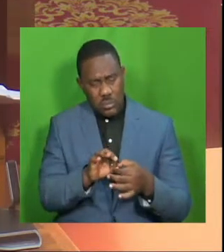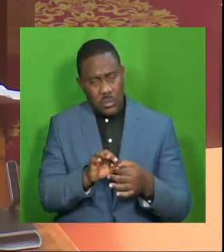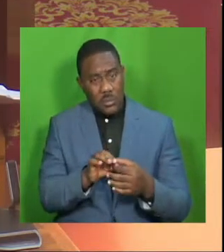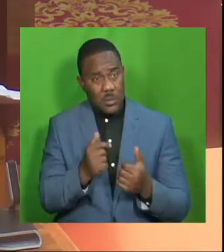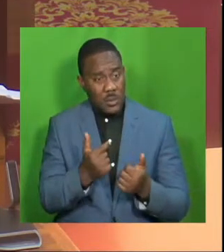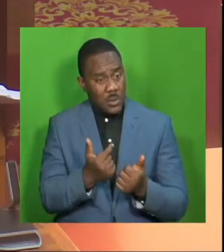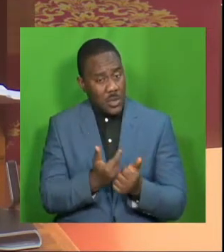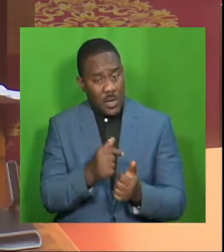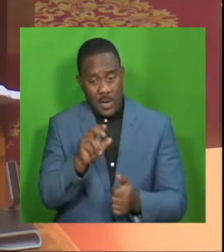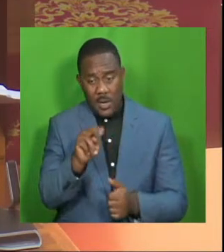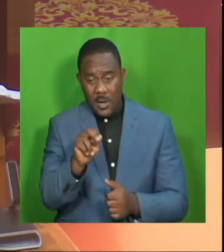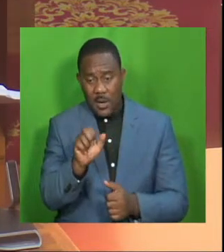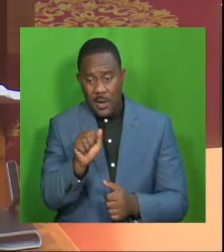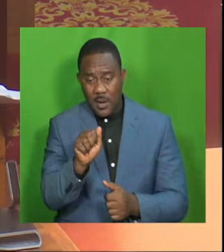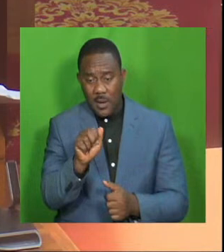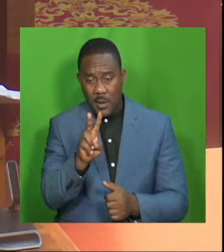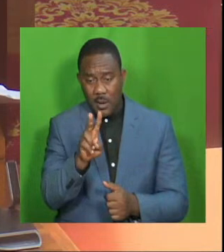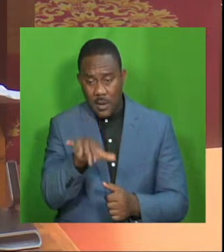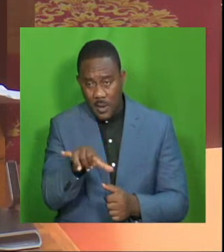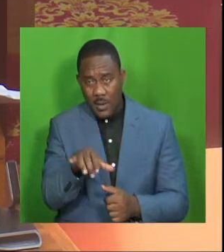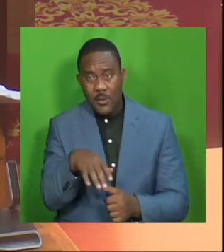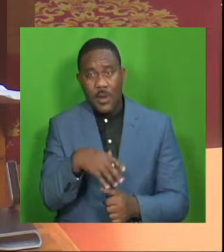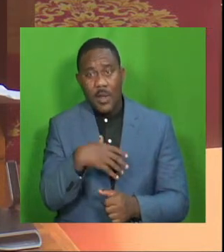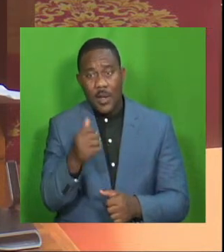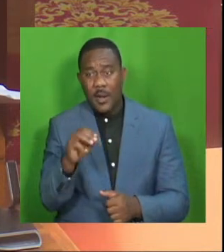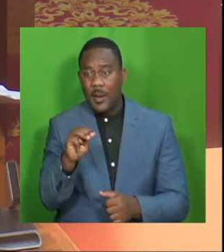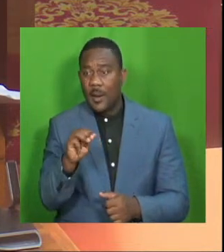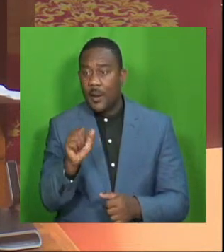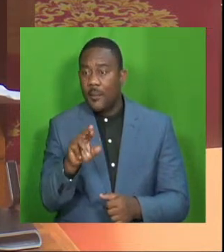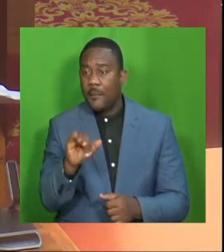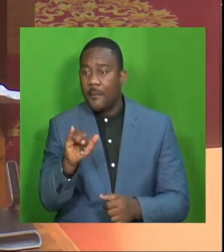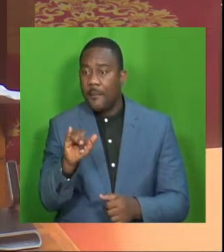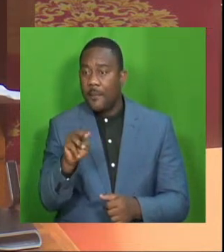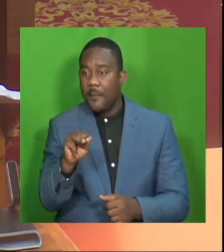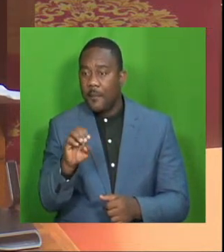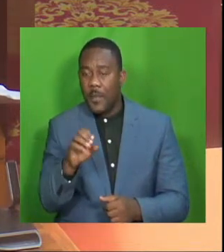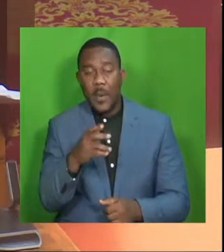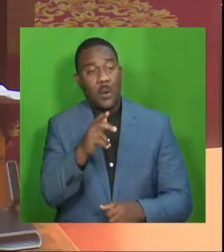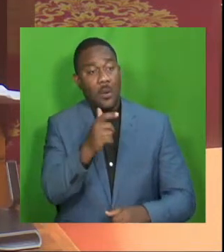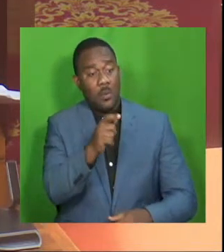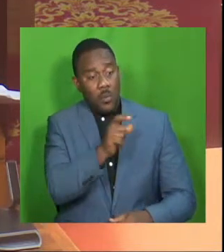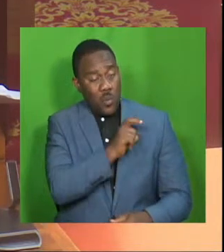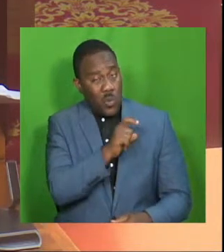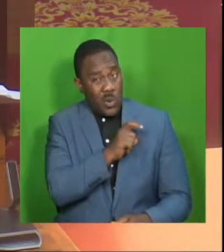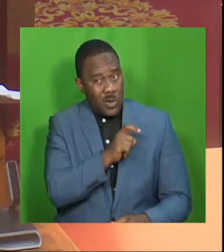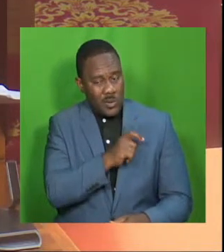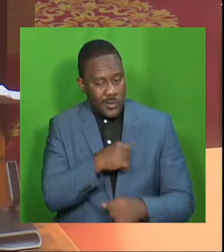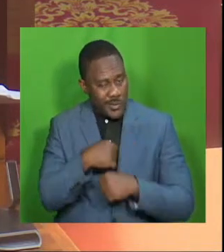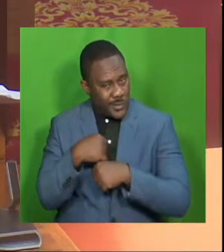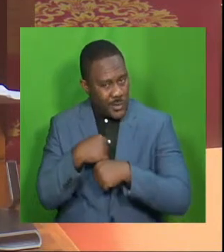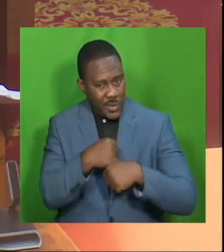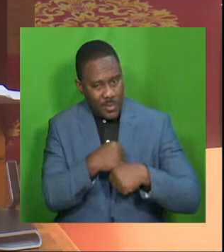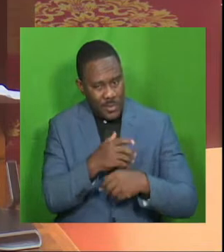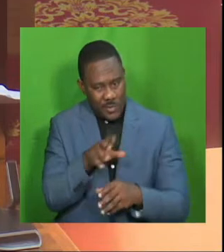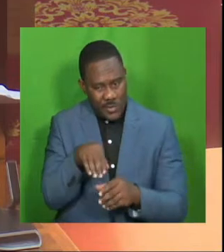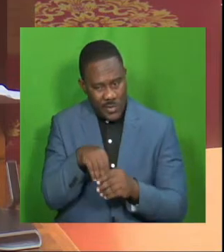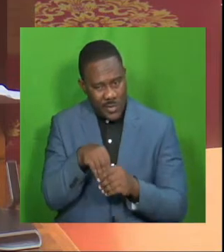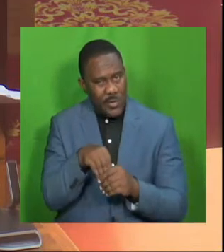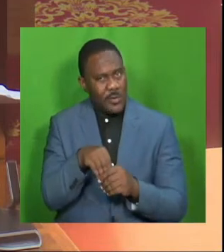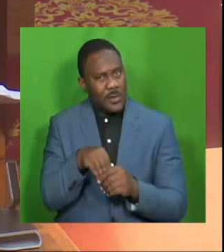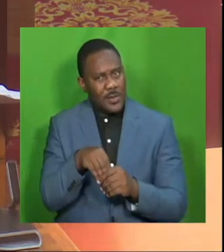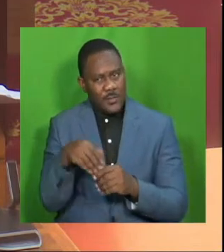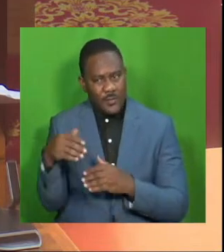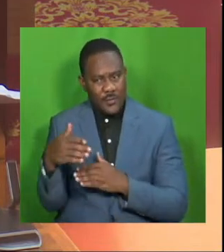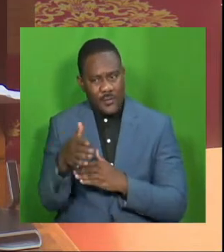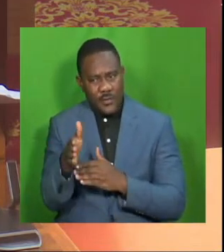Navy and the Marine Police, the security agencies involved in the Fisheries Enforcement Unit, to